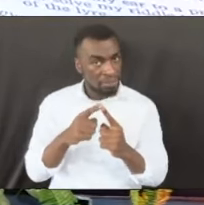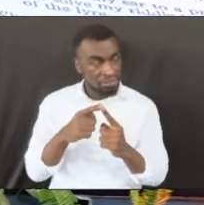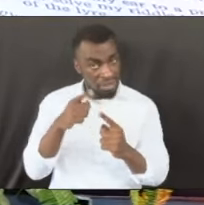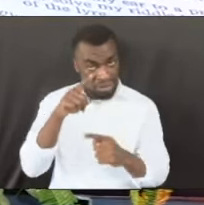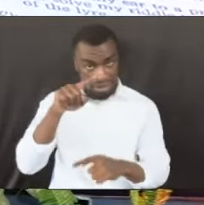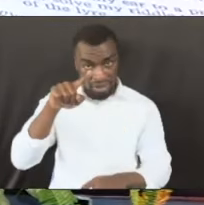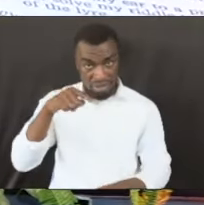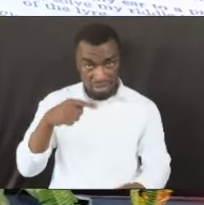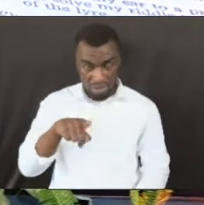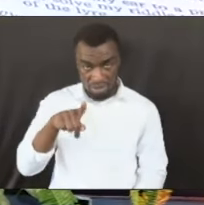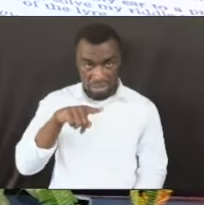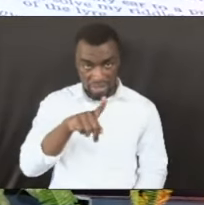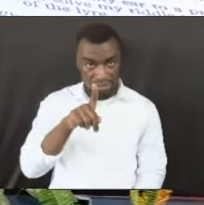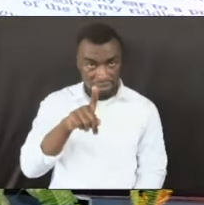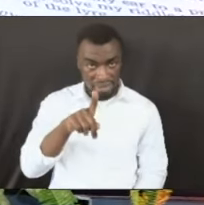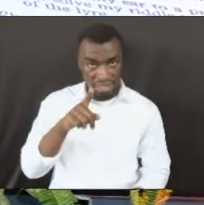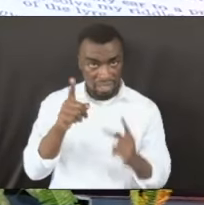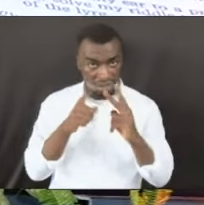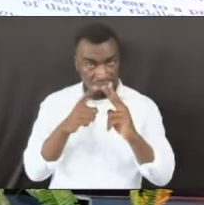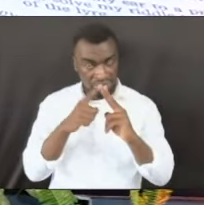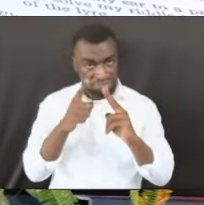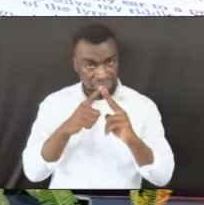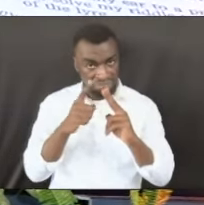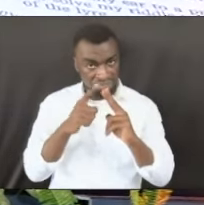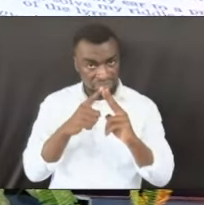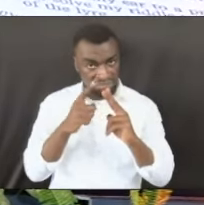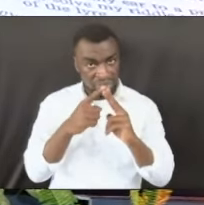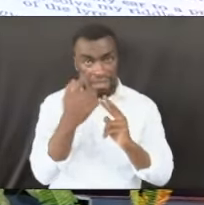Yourselves. Second item?